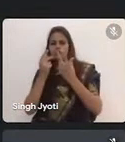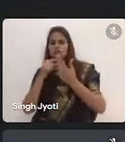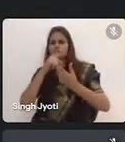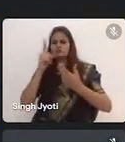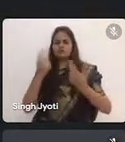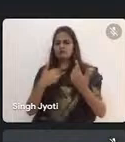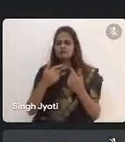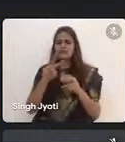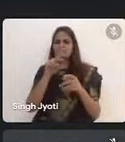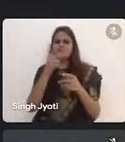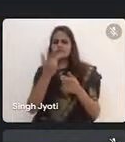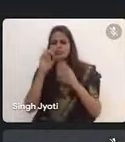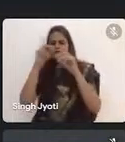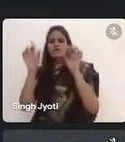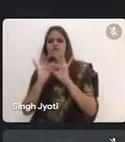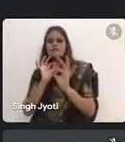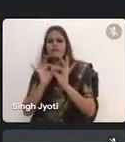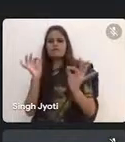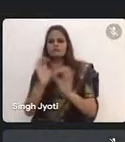accurate.